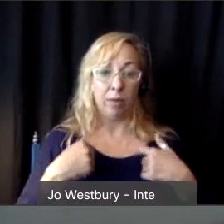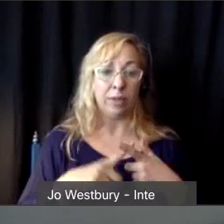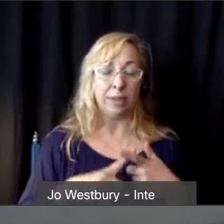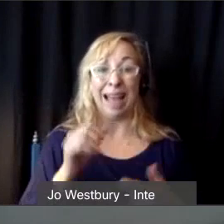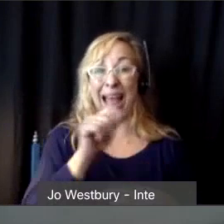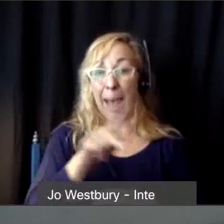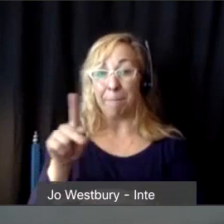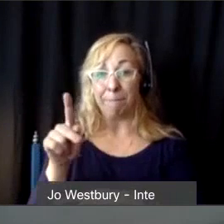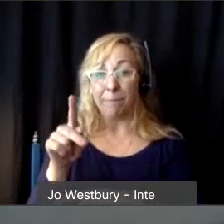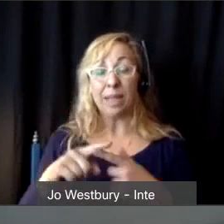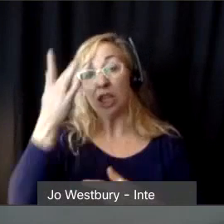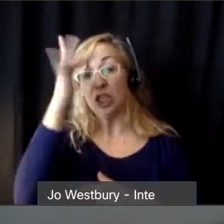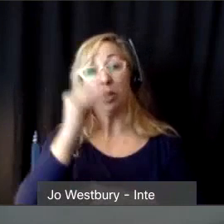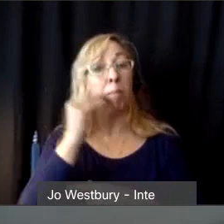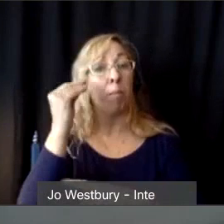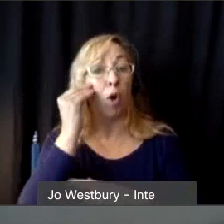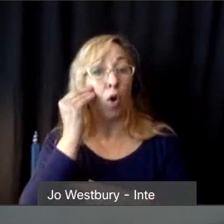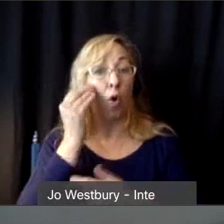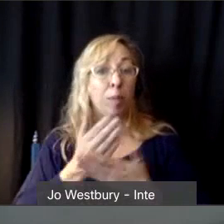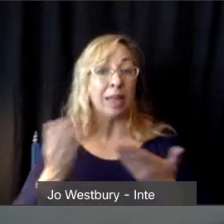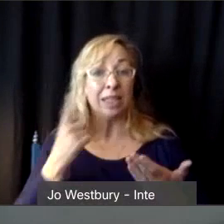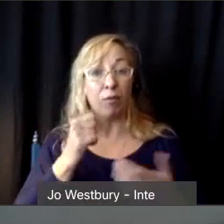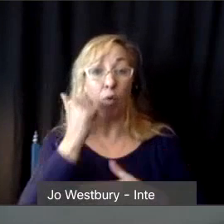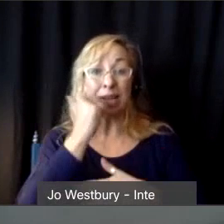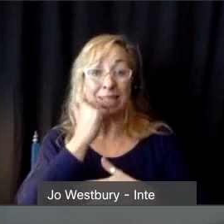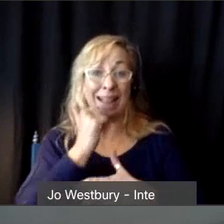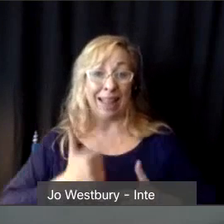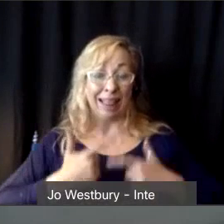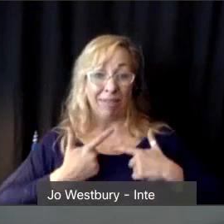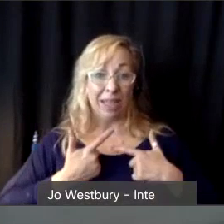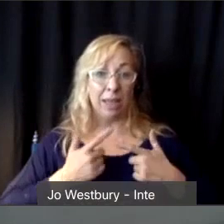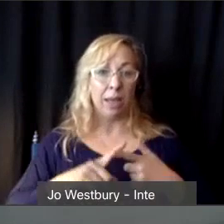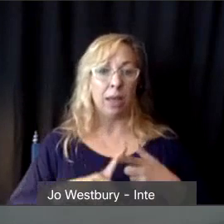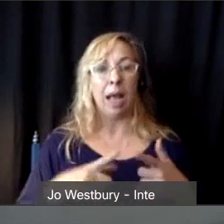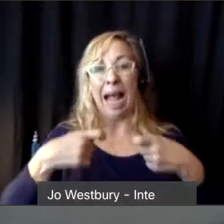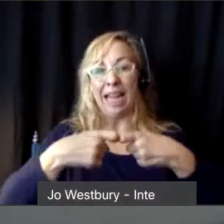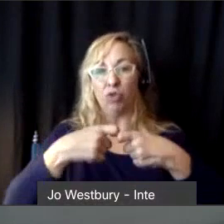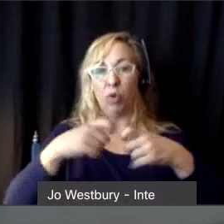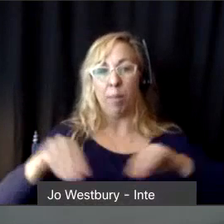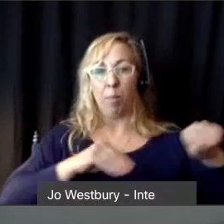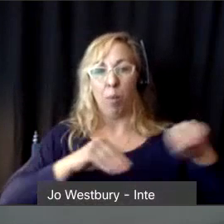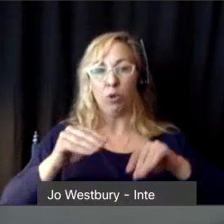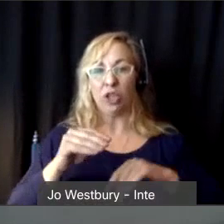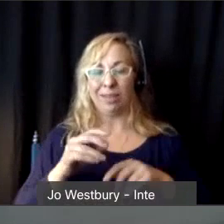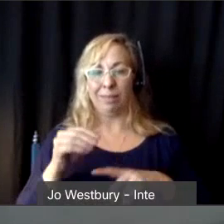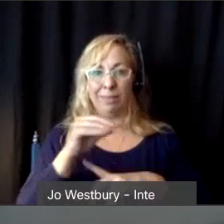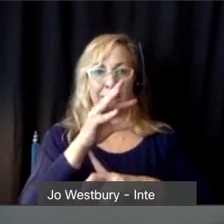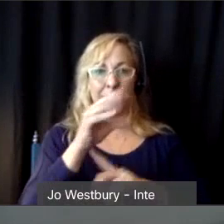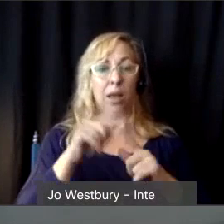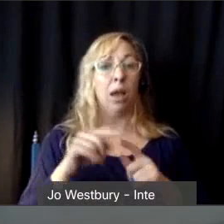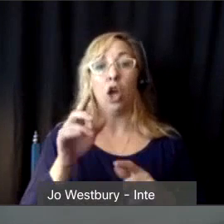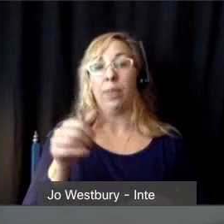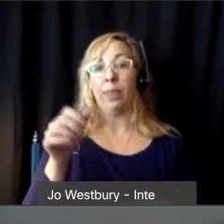smart home devices for completing activities of daily living, electronic motion sensor devices, door alarms, web